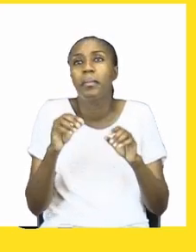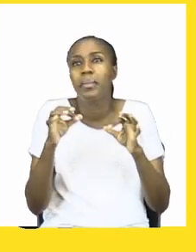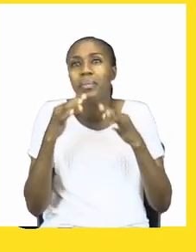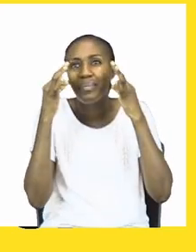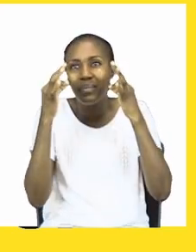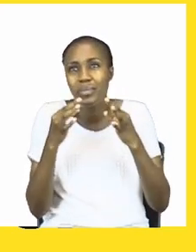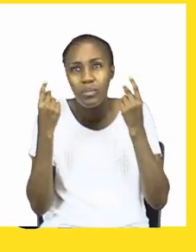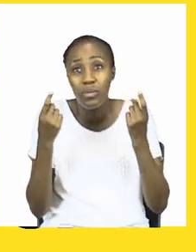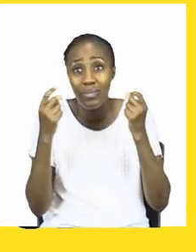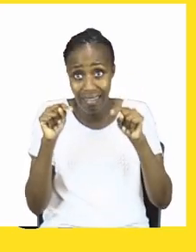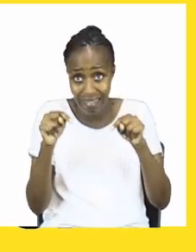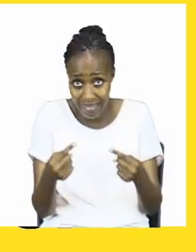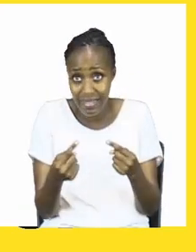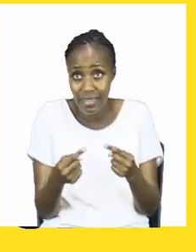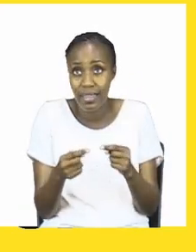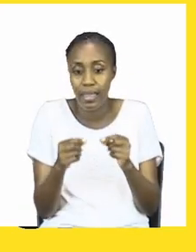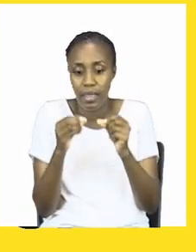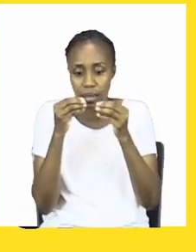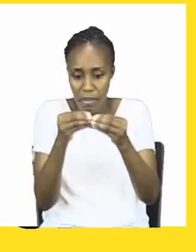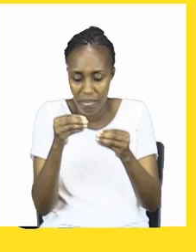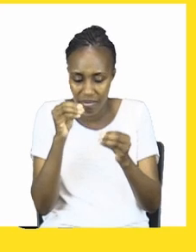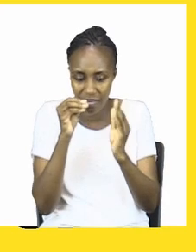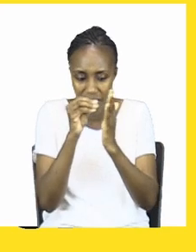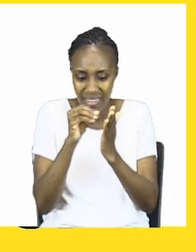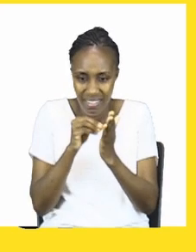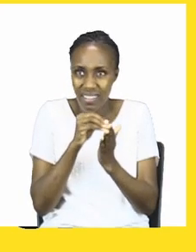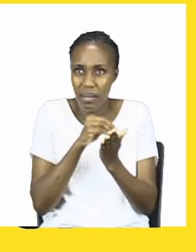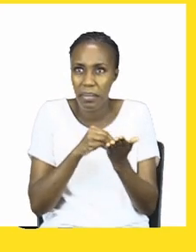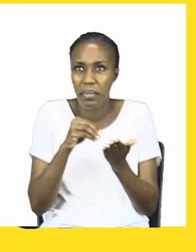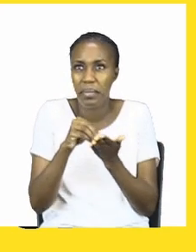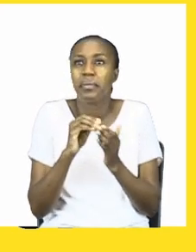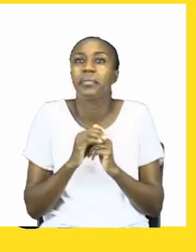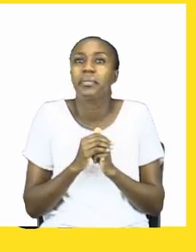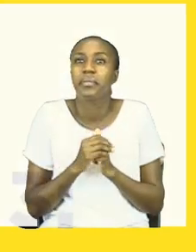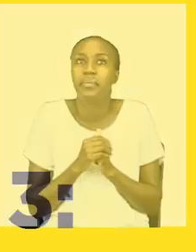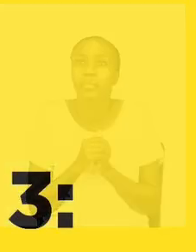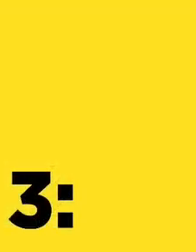do musical instruments and collage.